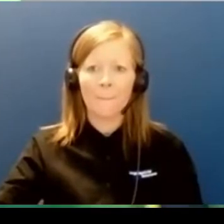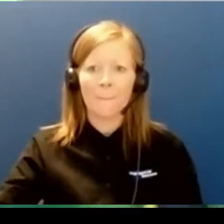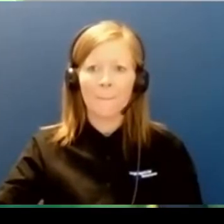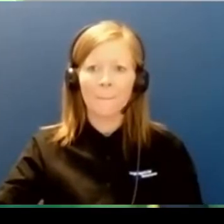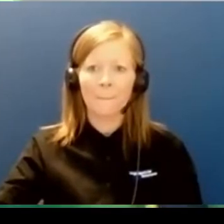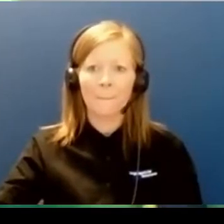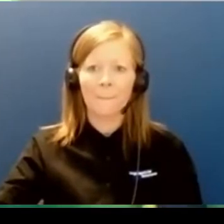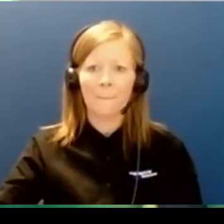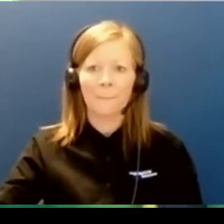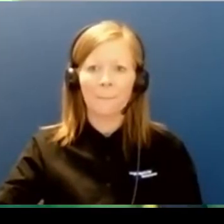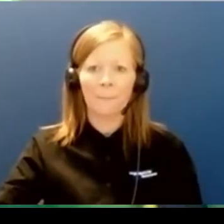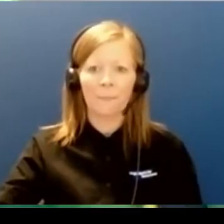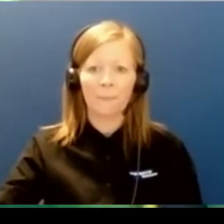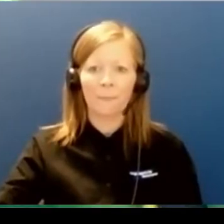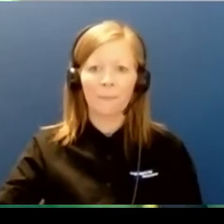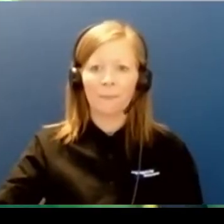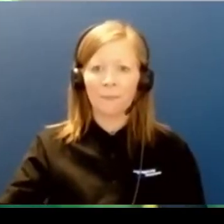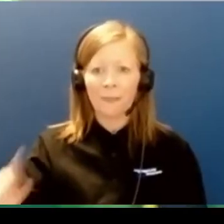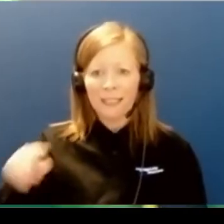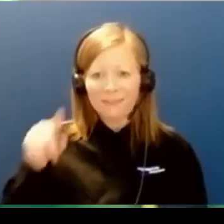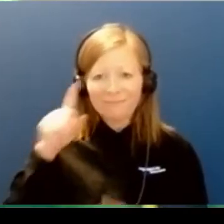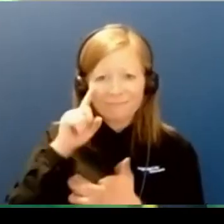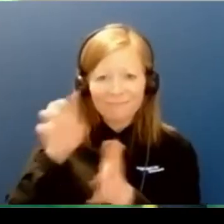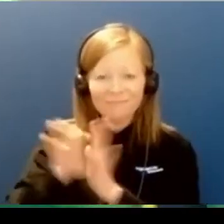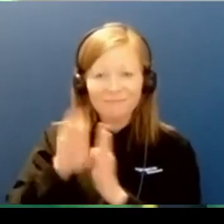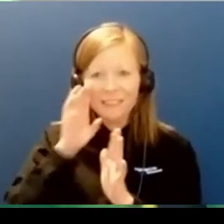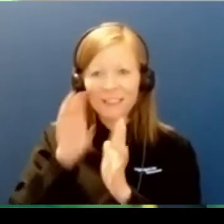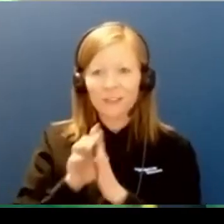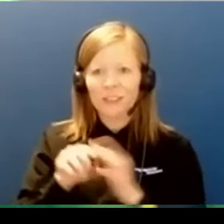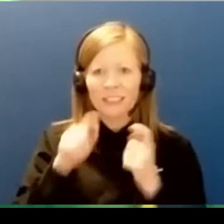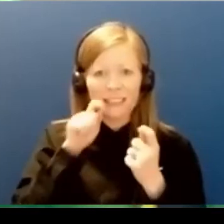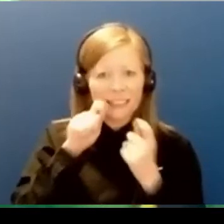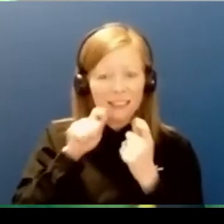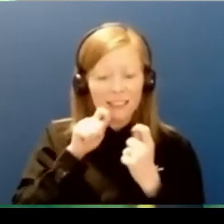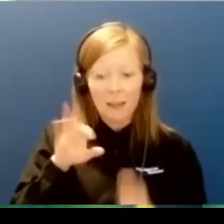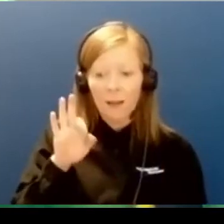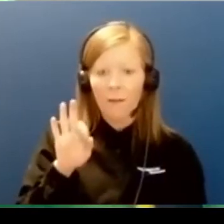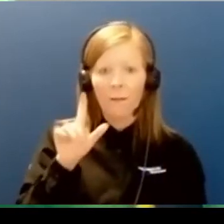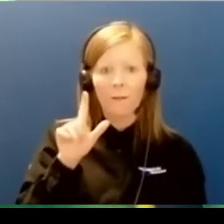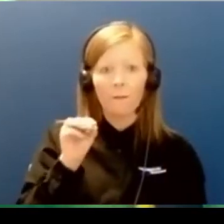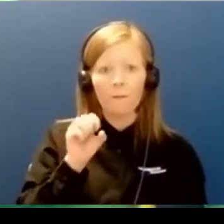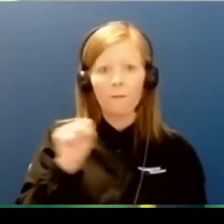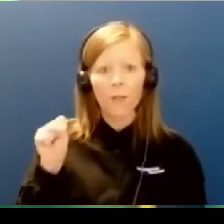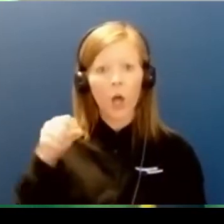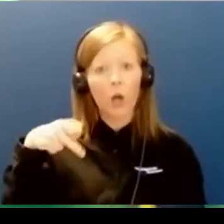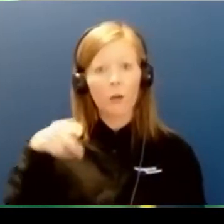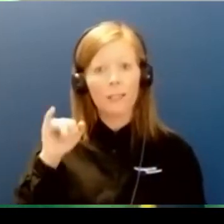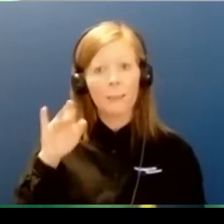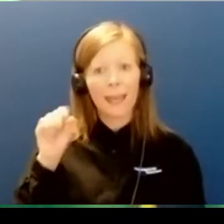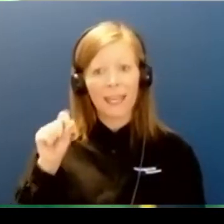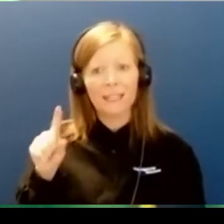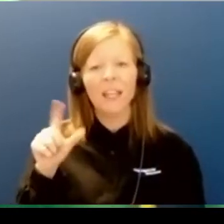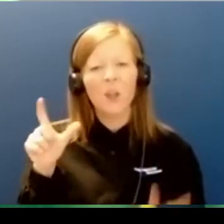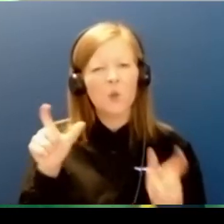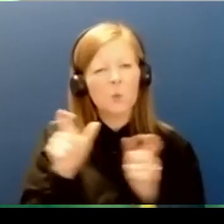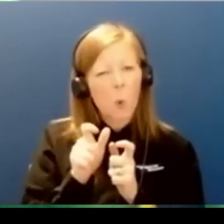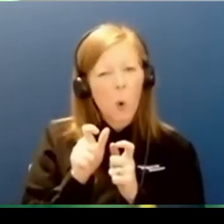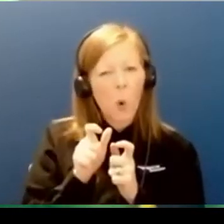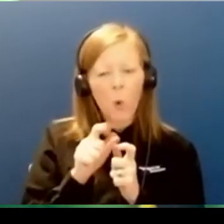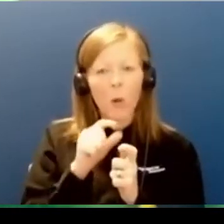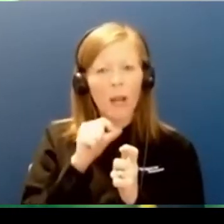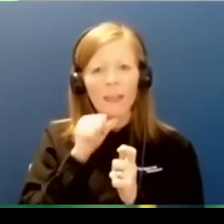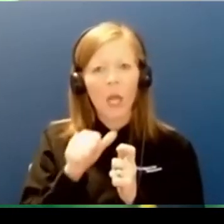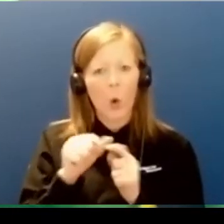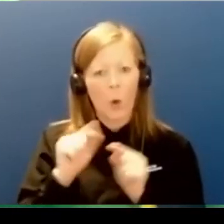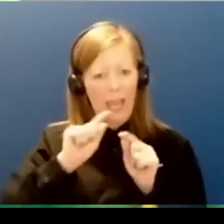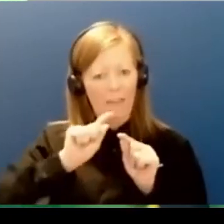Thank you. We have little floss picks, and they have fun ones for children. The biggest difference is they're a little smaller, and they don't have the pointy end for